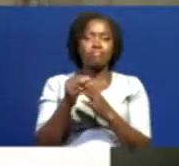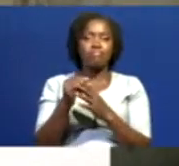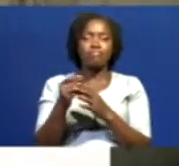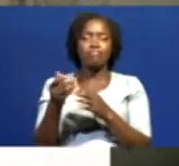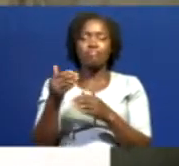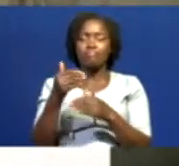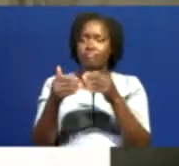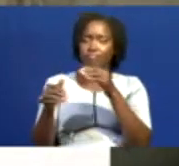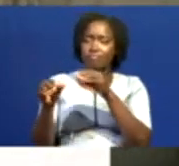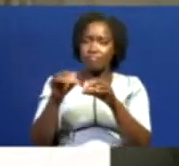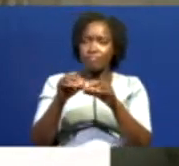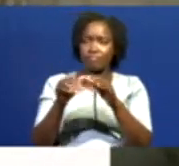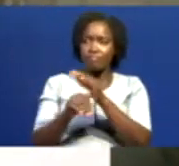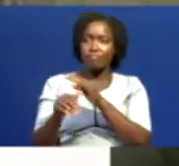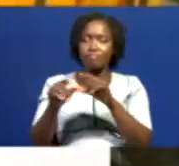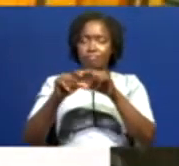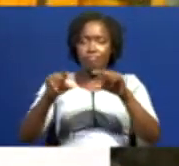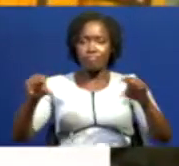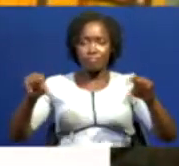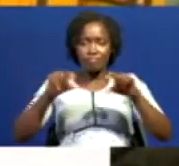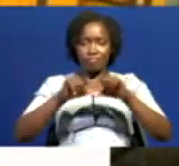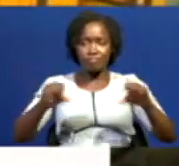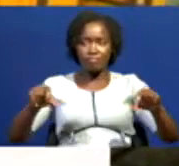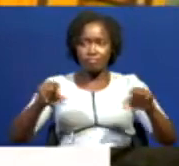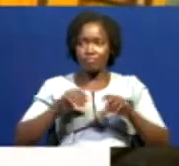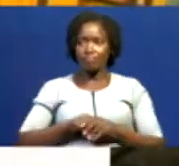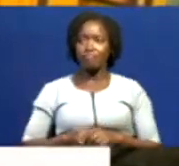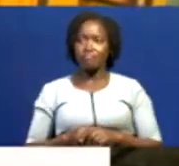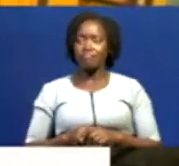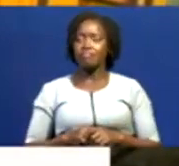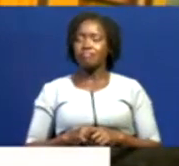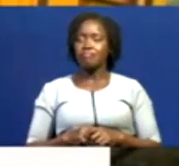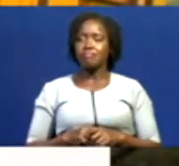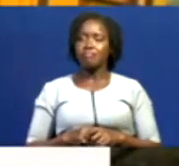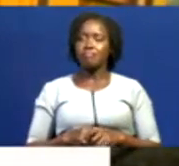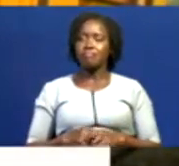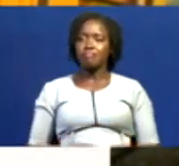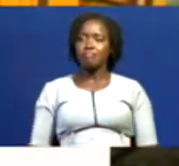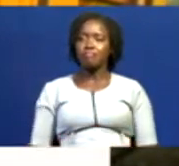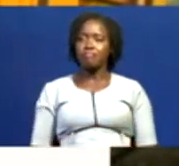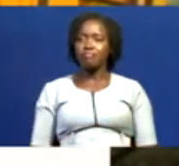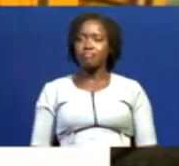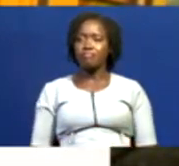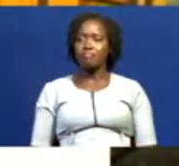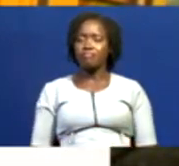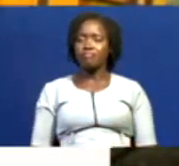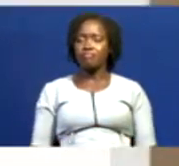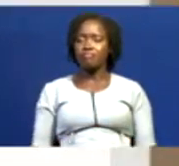installation of underground pipelines. Regina Manyara reporting for Prime Edition.